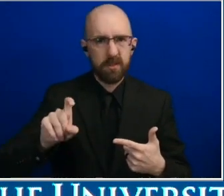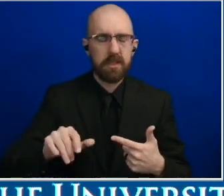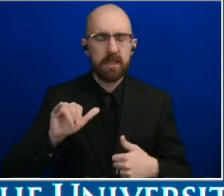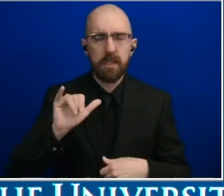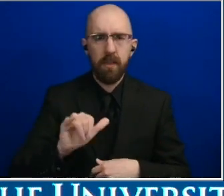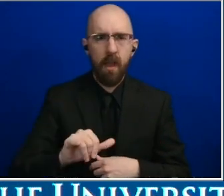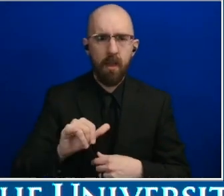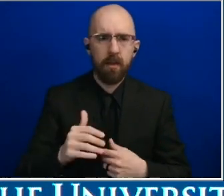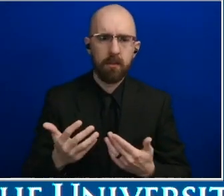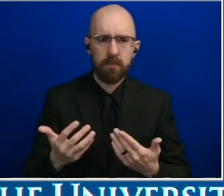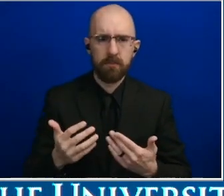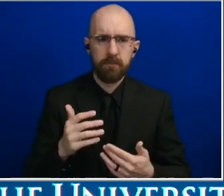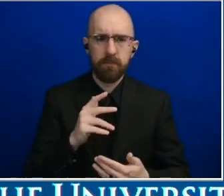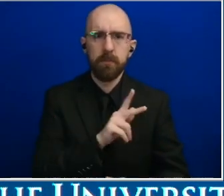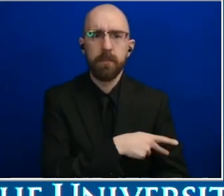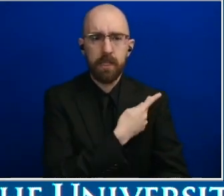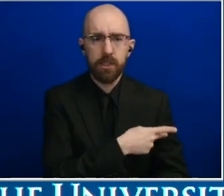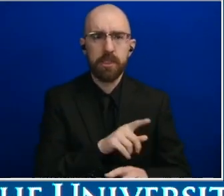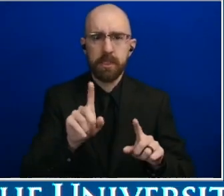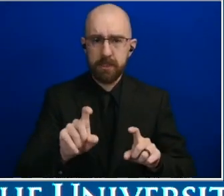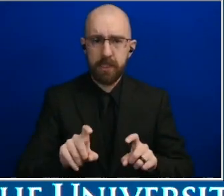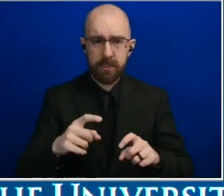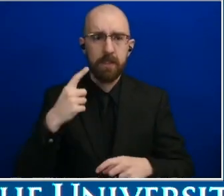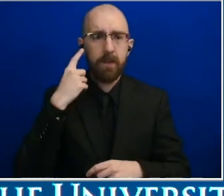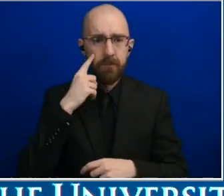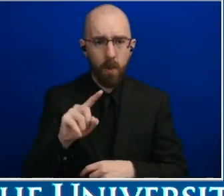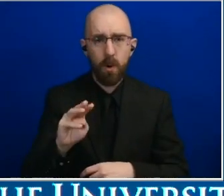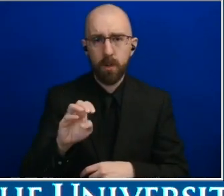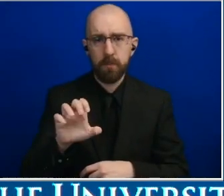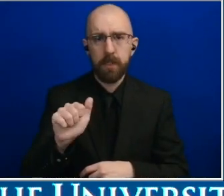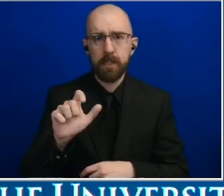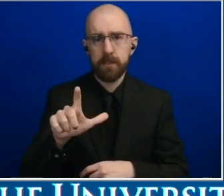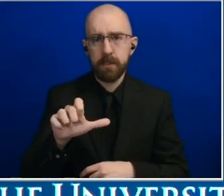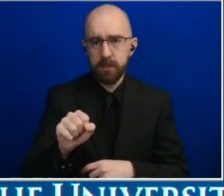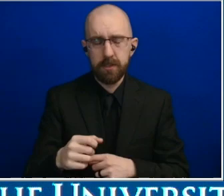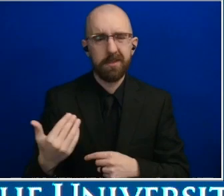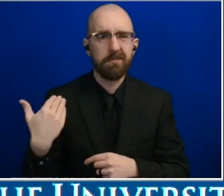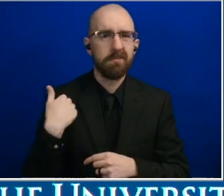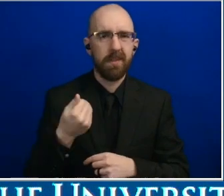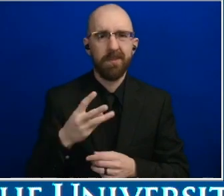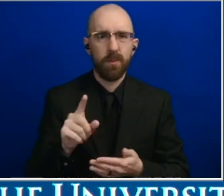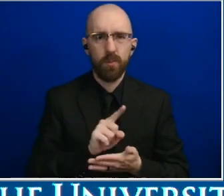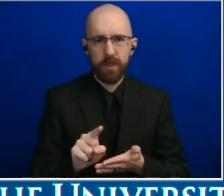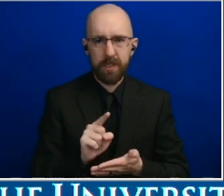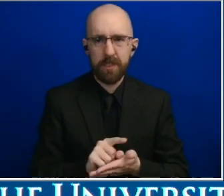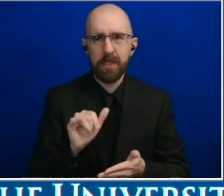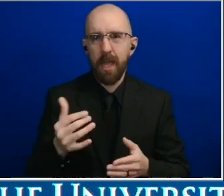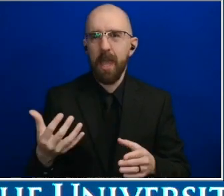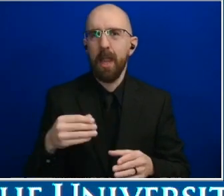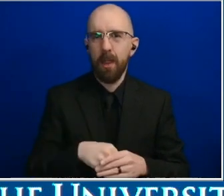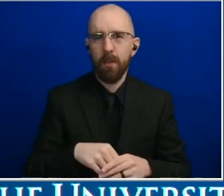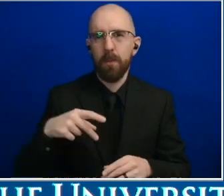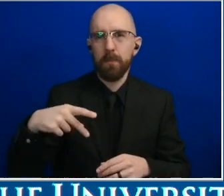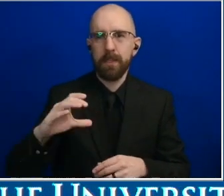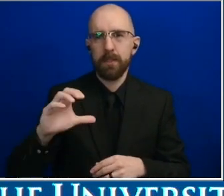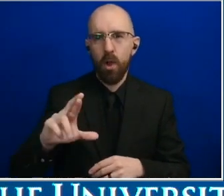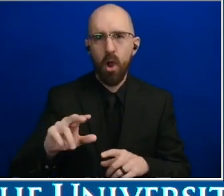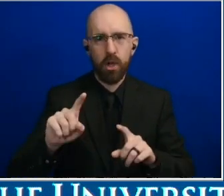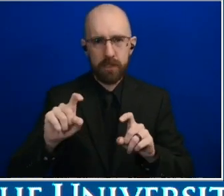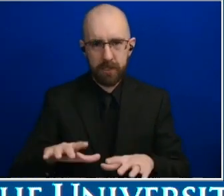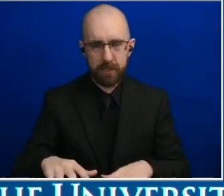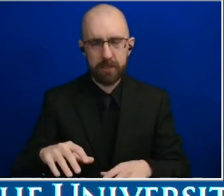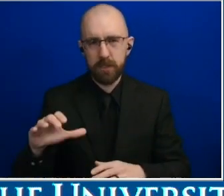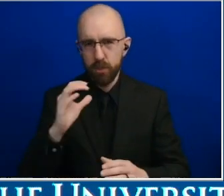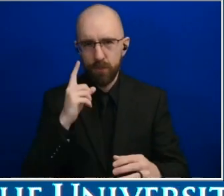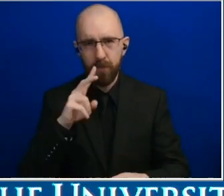patients tested for measles over the past few weeks, and this includes PCR testing to look for the virus itself,